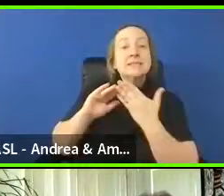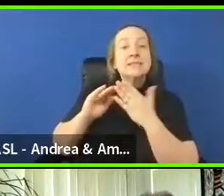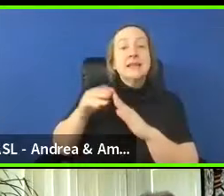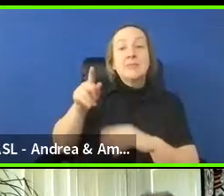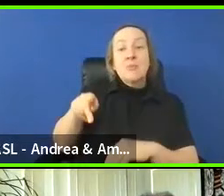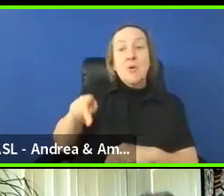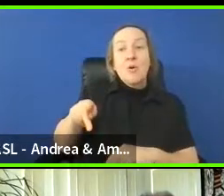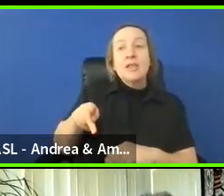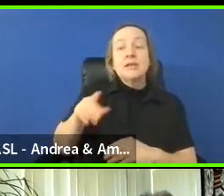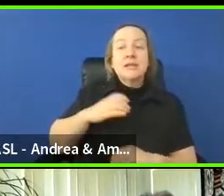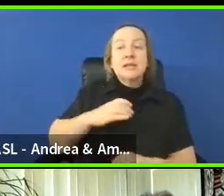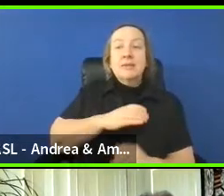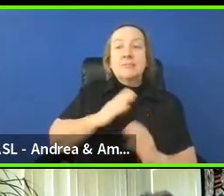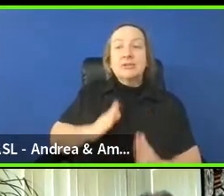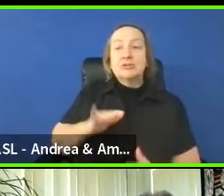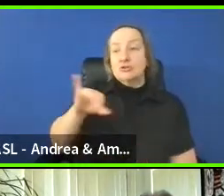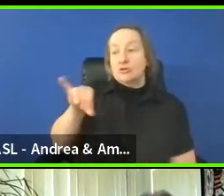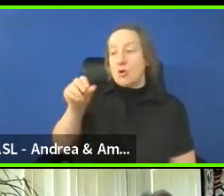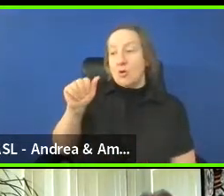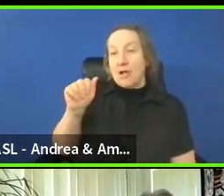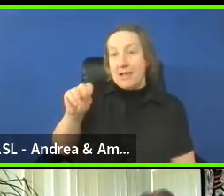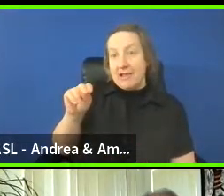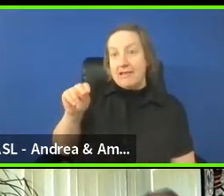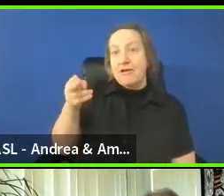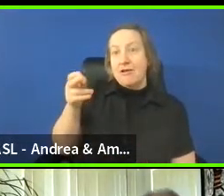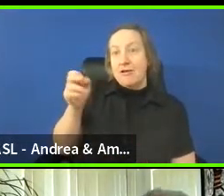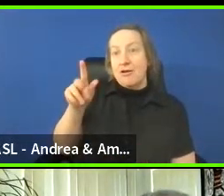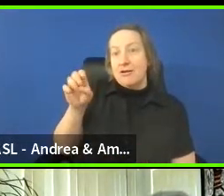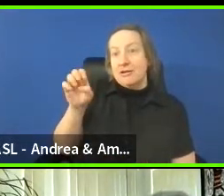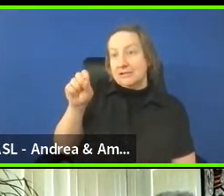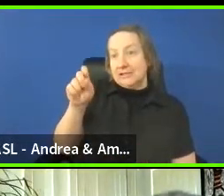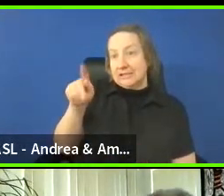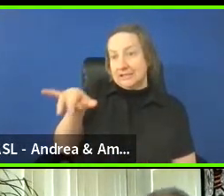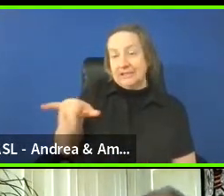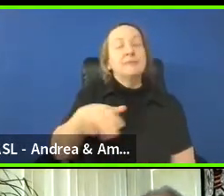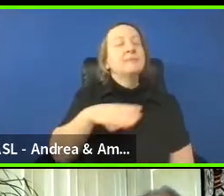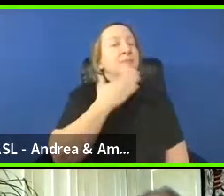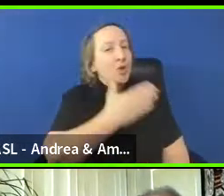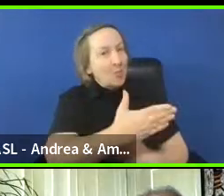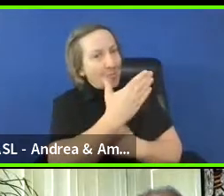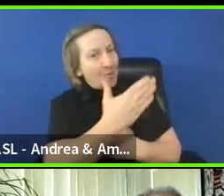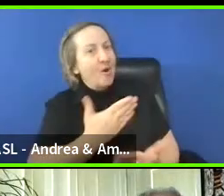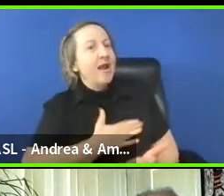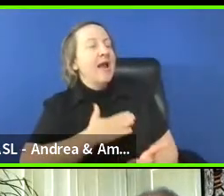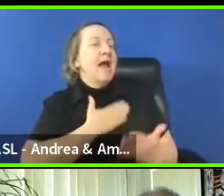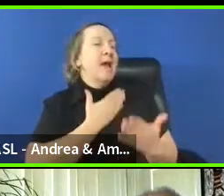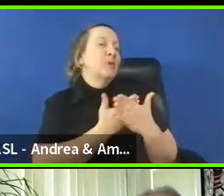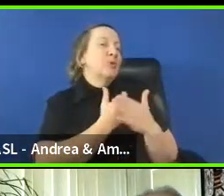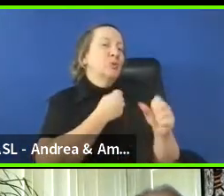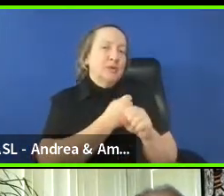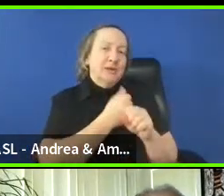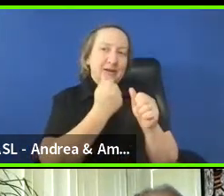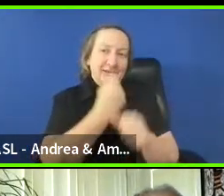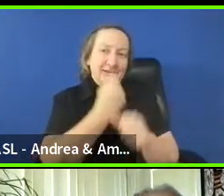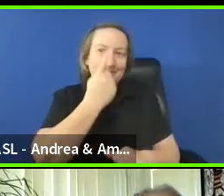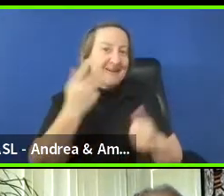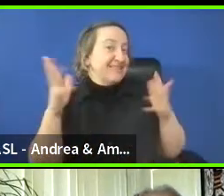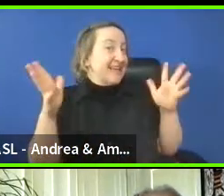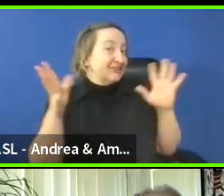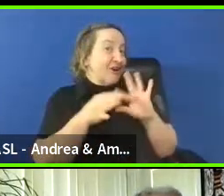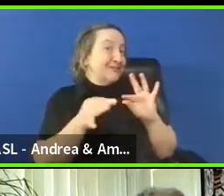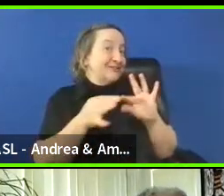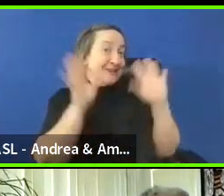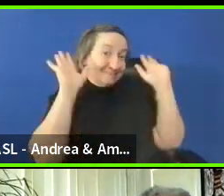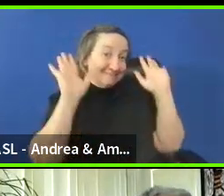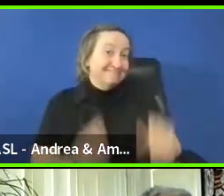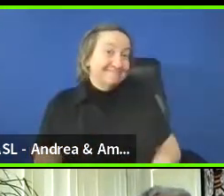like to hear from Commissioner Joanne Hardesty. Good morning. Happy New Year, everyone. And that's all I got.